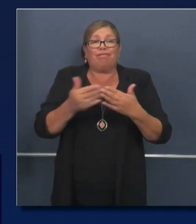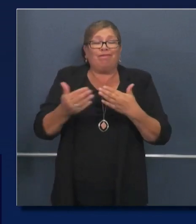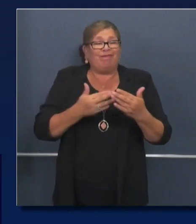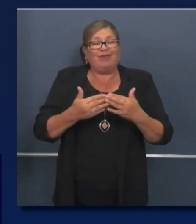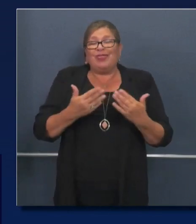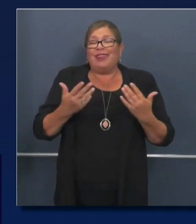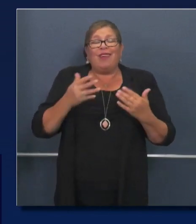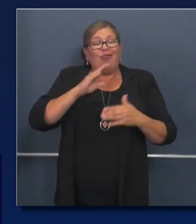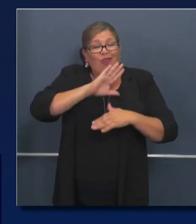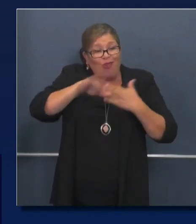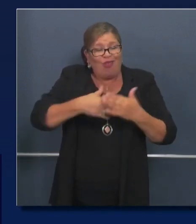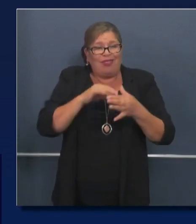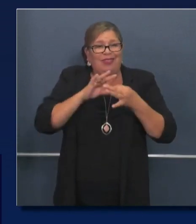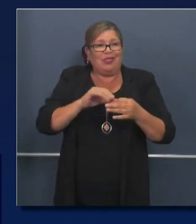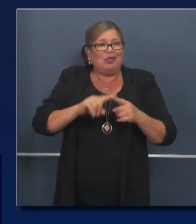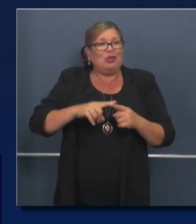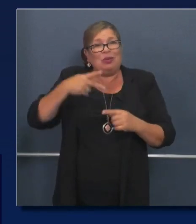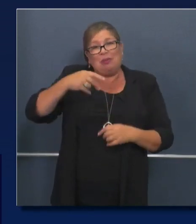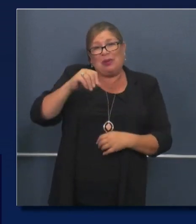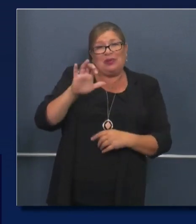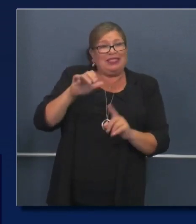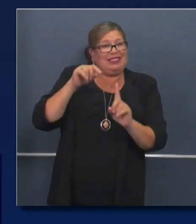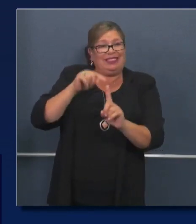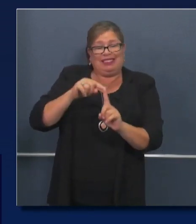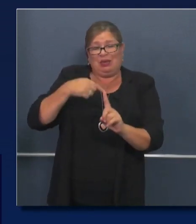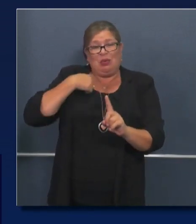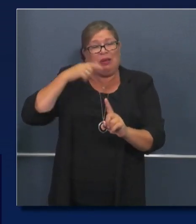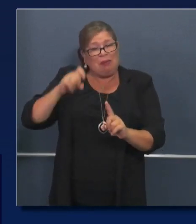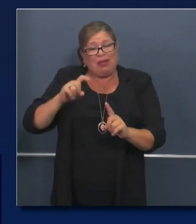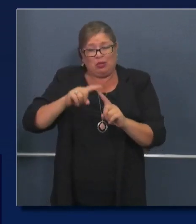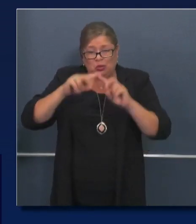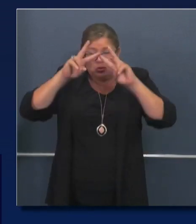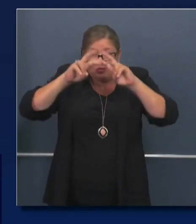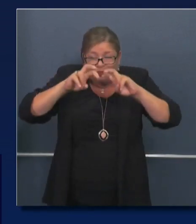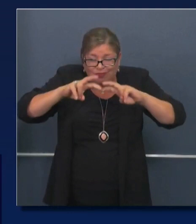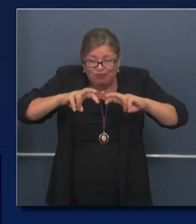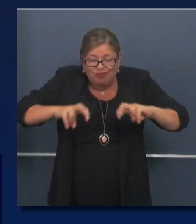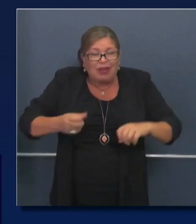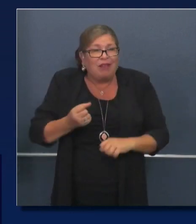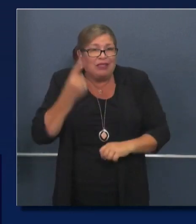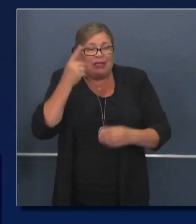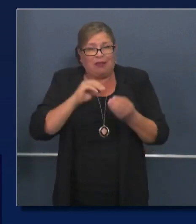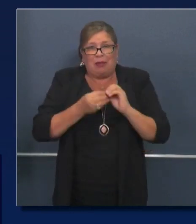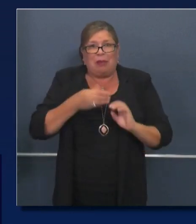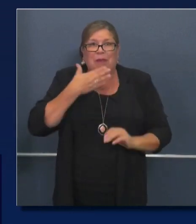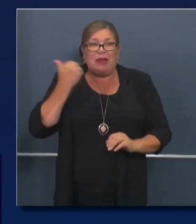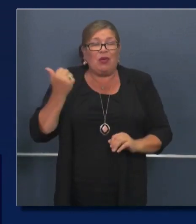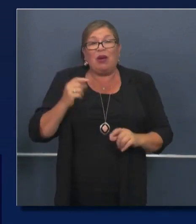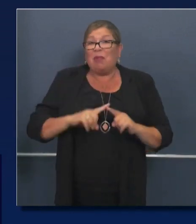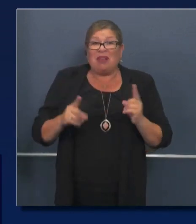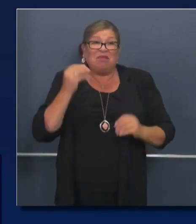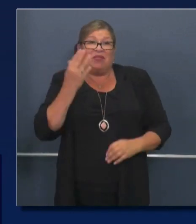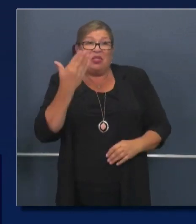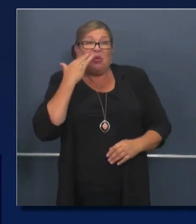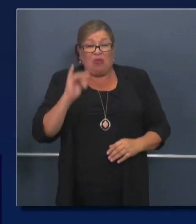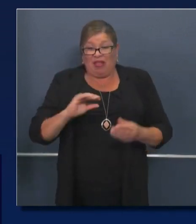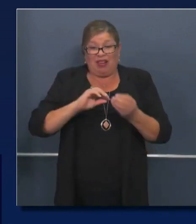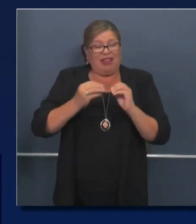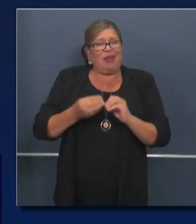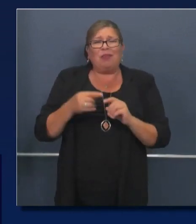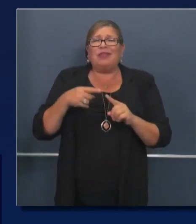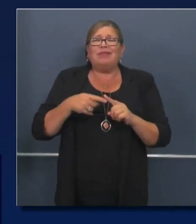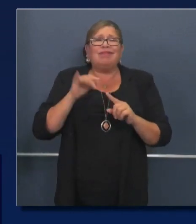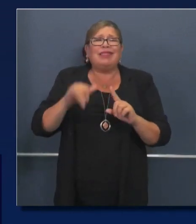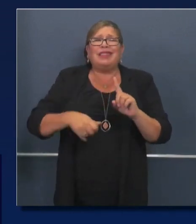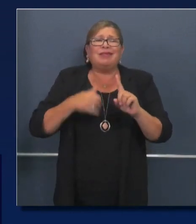state. All of those things lead to an understanding, a more granular understanding of these numbers, but these are the systemic numbers that